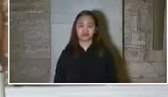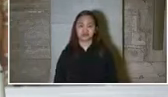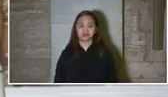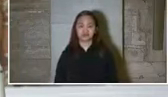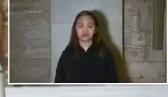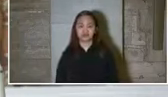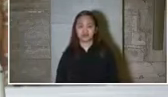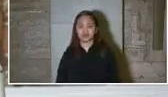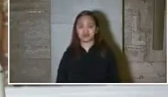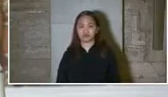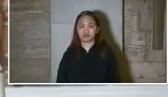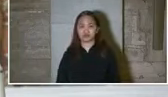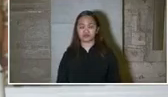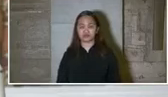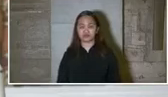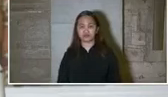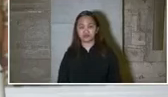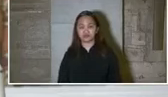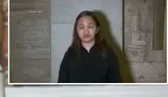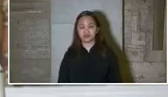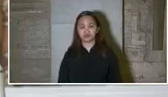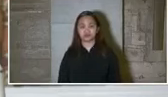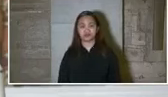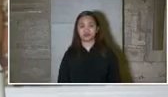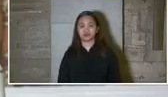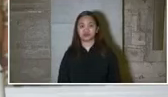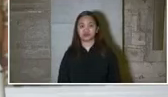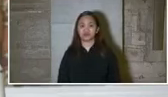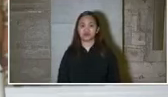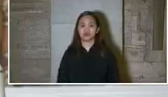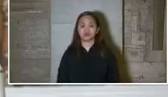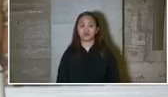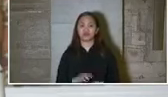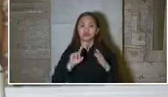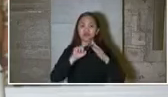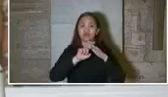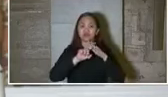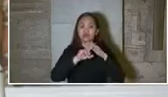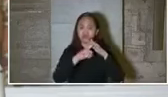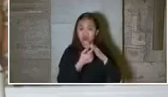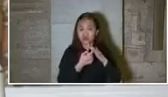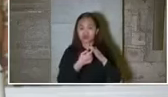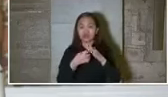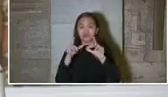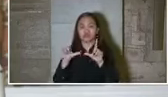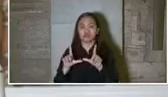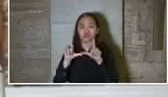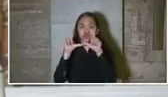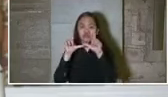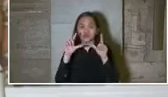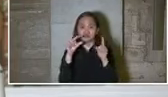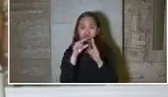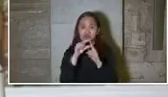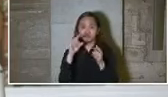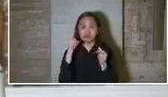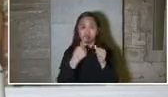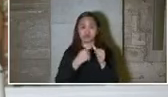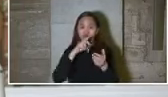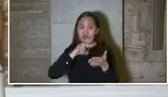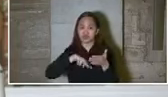At the onset of the liturgy of the word in our first reading